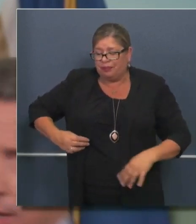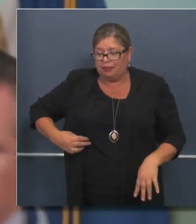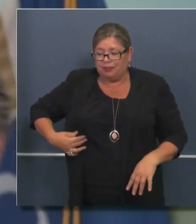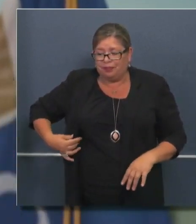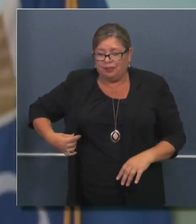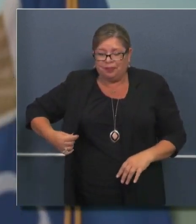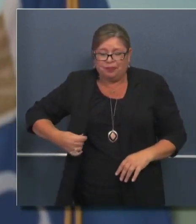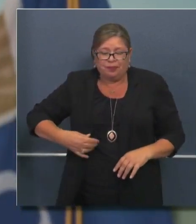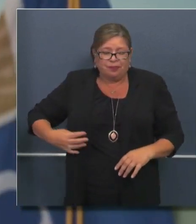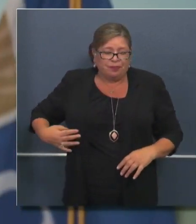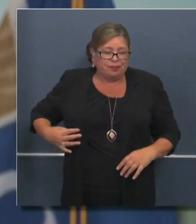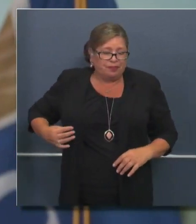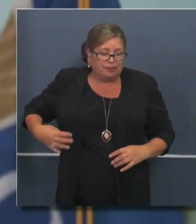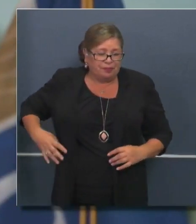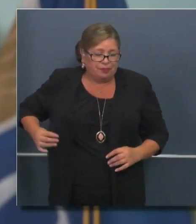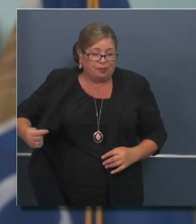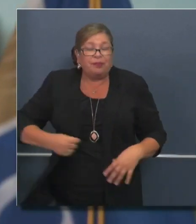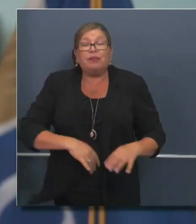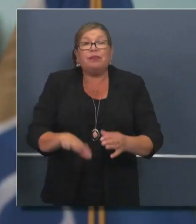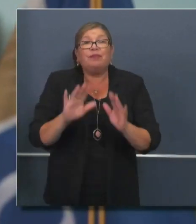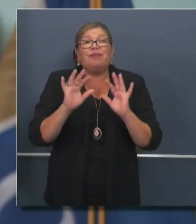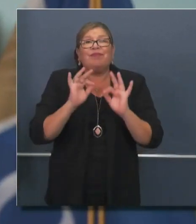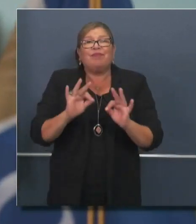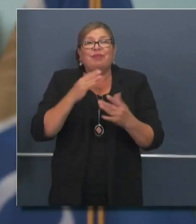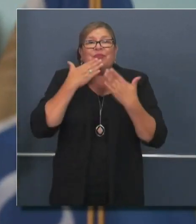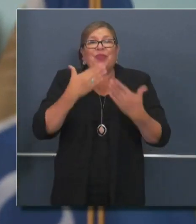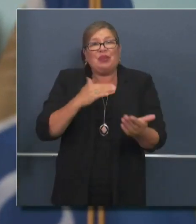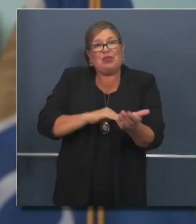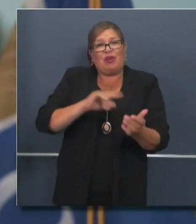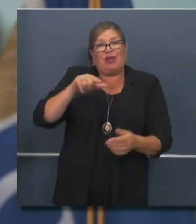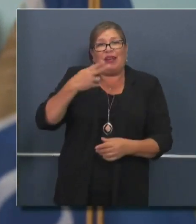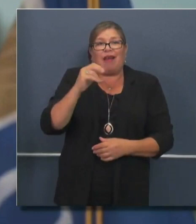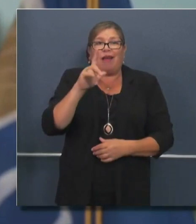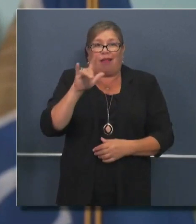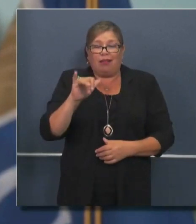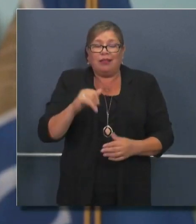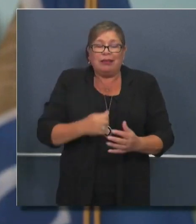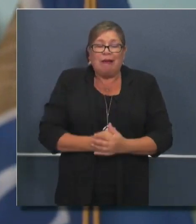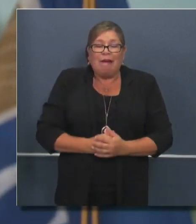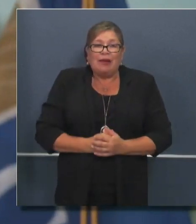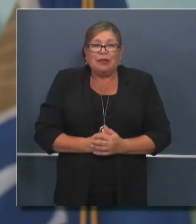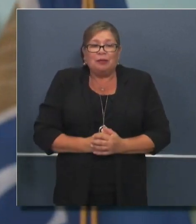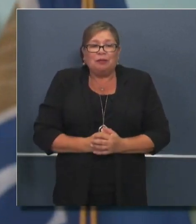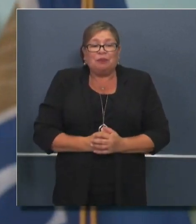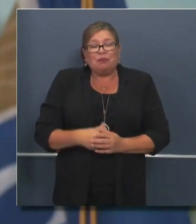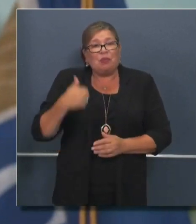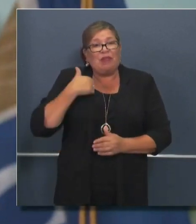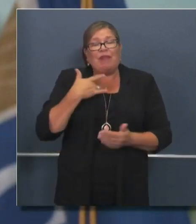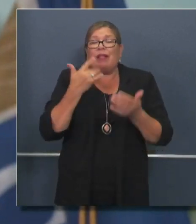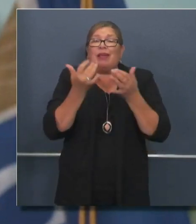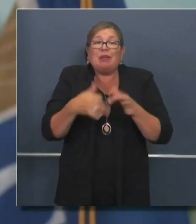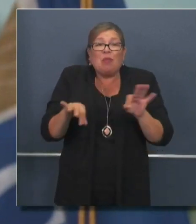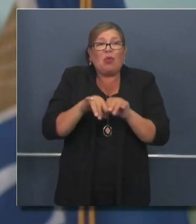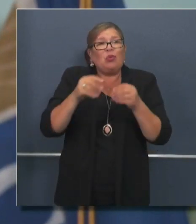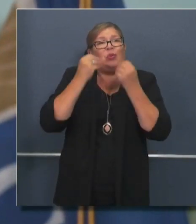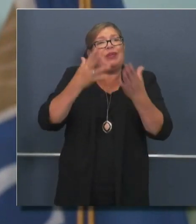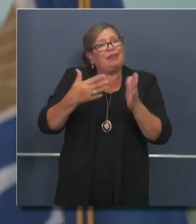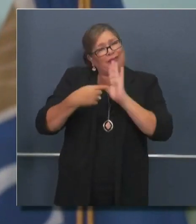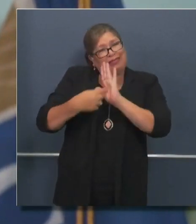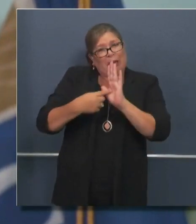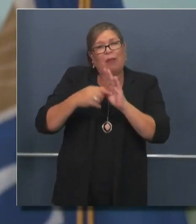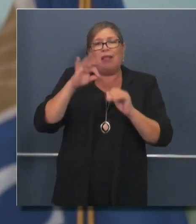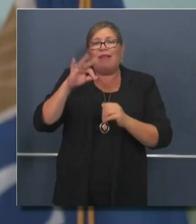All right, thank you, Dr. Galley. And again, we thought it was important to just update on these regional variations, again,